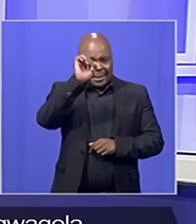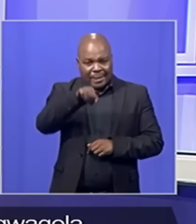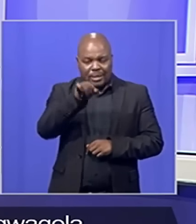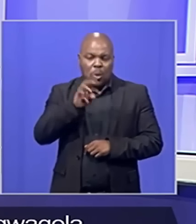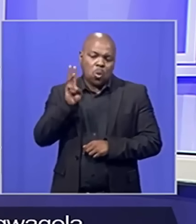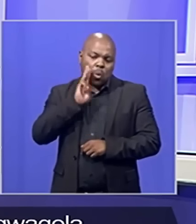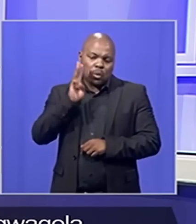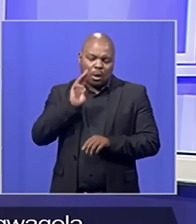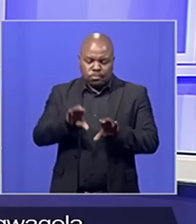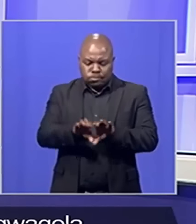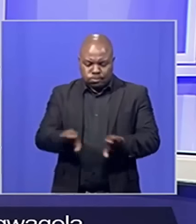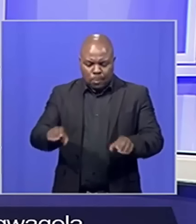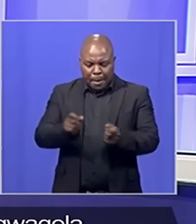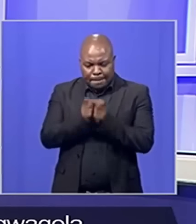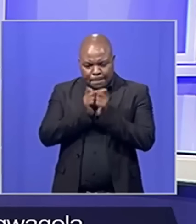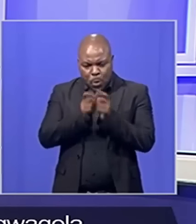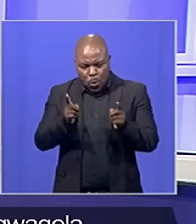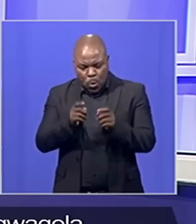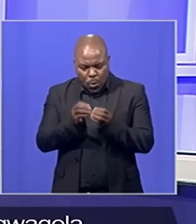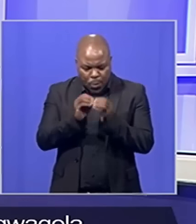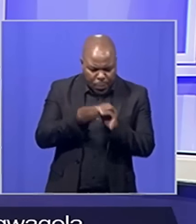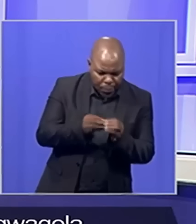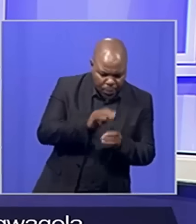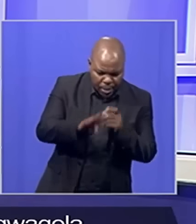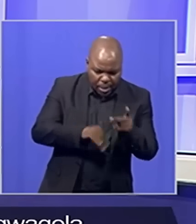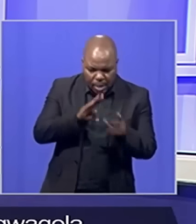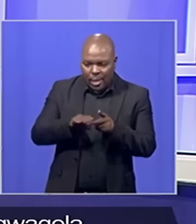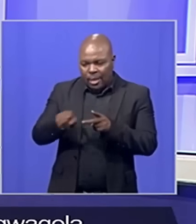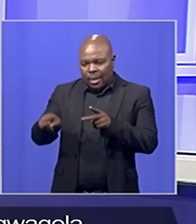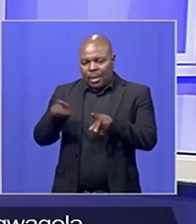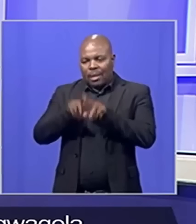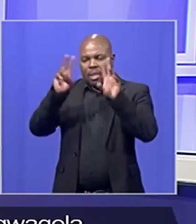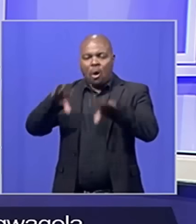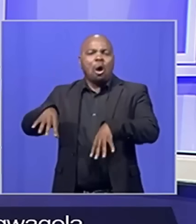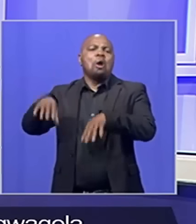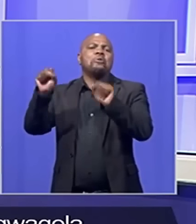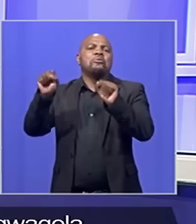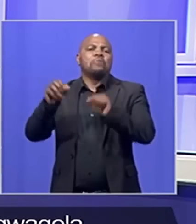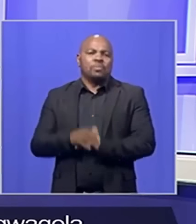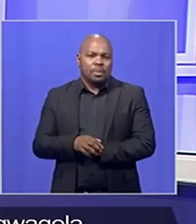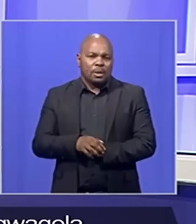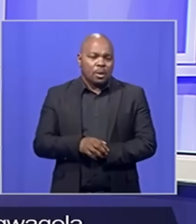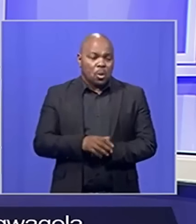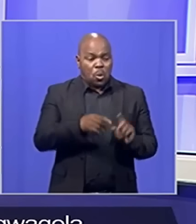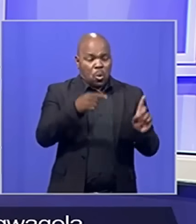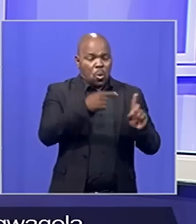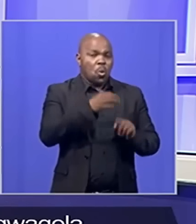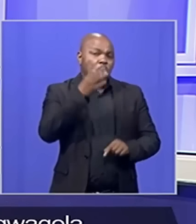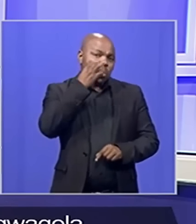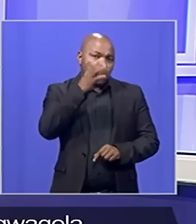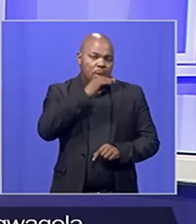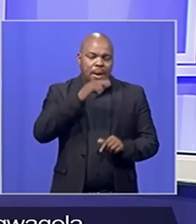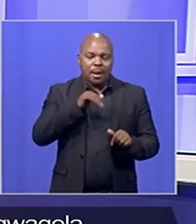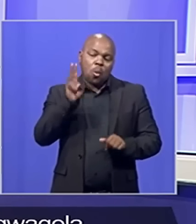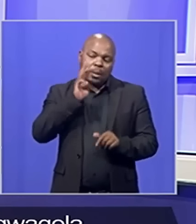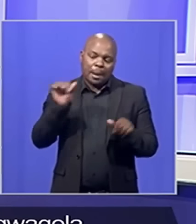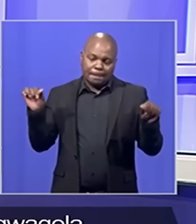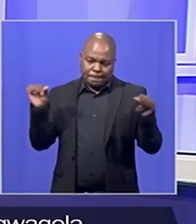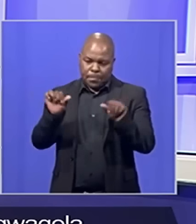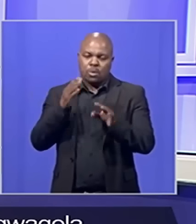ya metsi ile ya senyega nakong ya go lokiša le go seo se tlhotšego kgaotšo tikologong yeo o tlhaloša gore kabo ya metsi e bušeditšwe